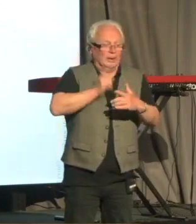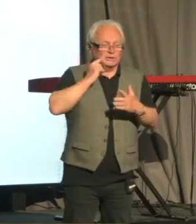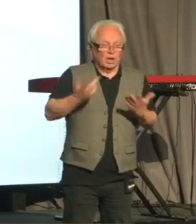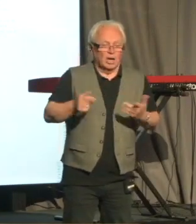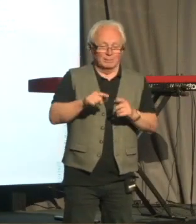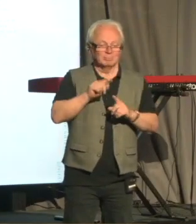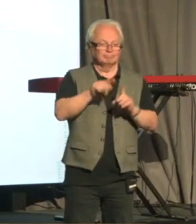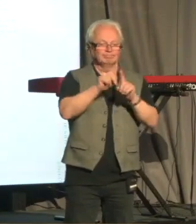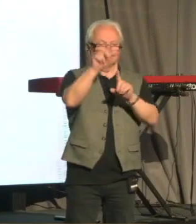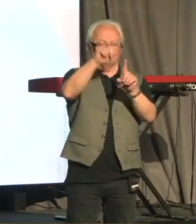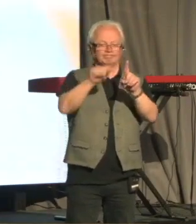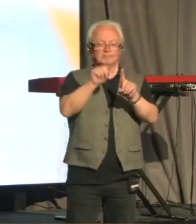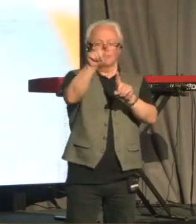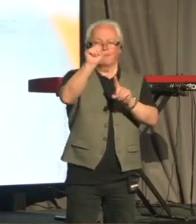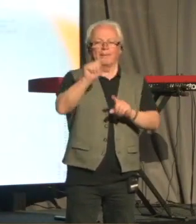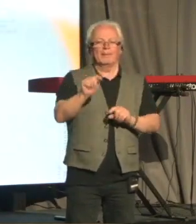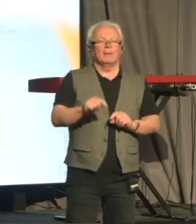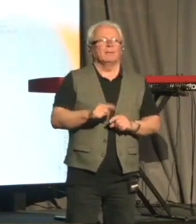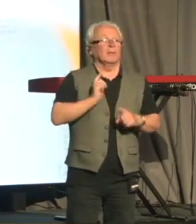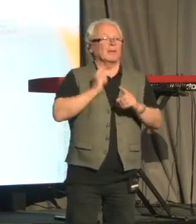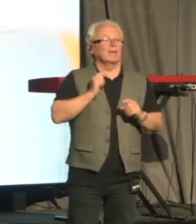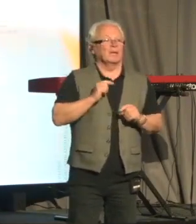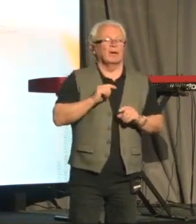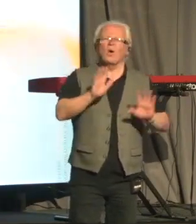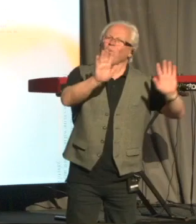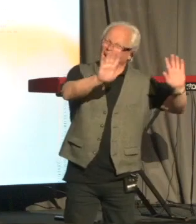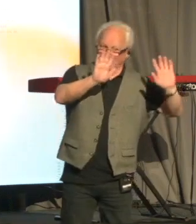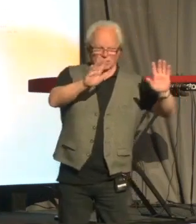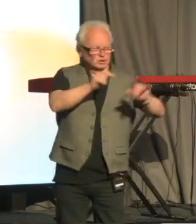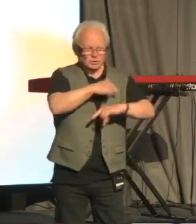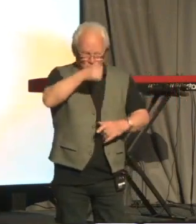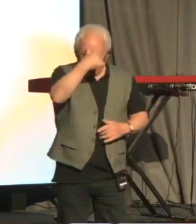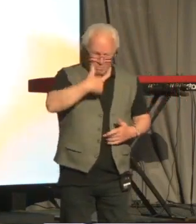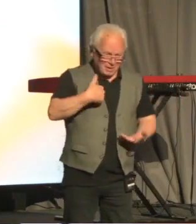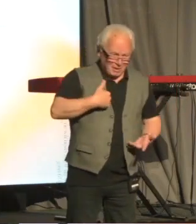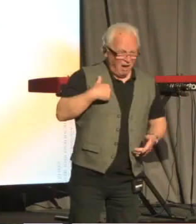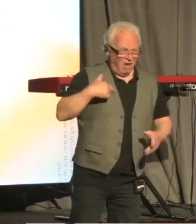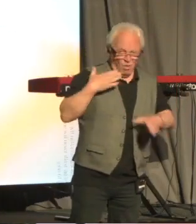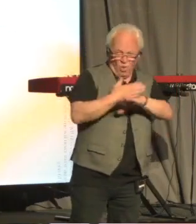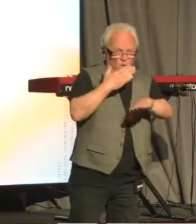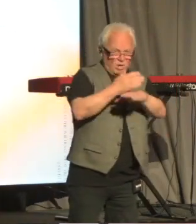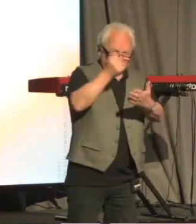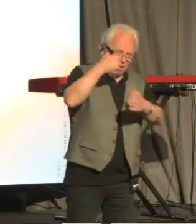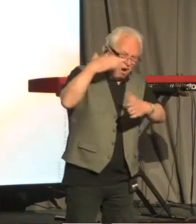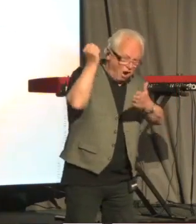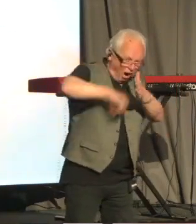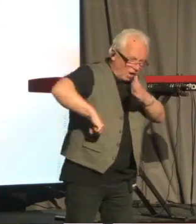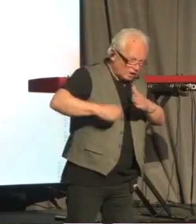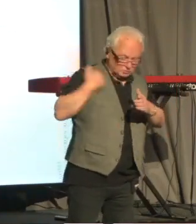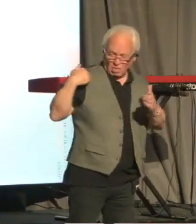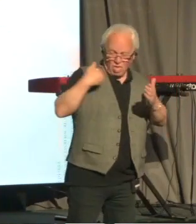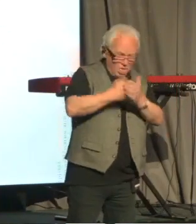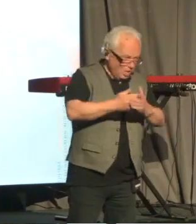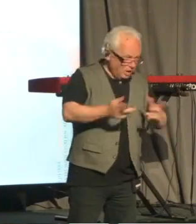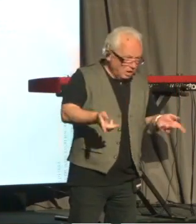might be thinking, hey, you don't know me. I've had a hard life. I've had to work hard for what I have. But even go